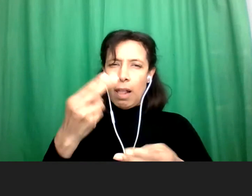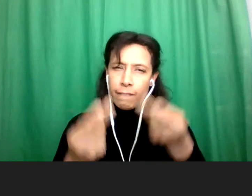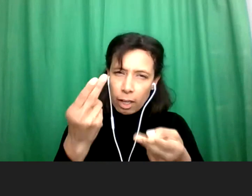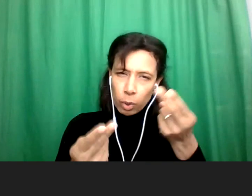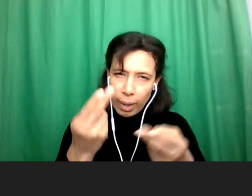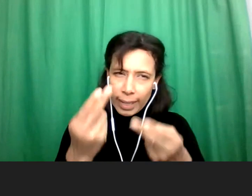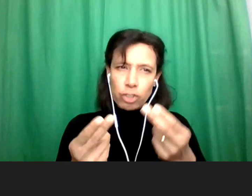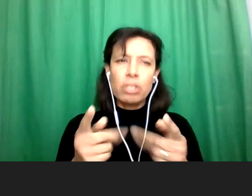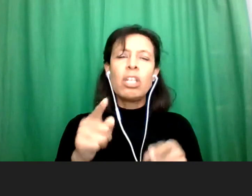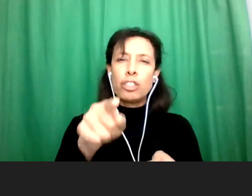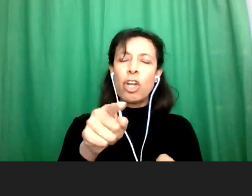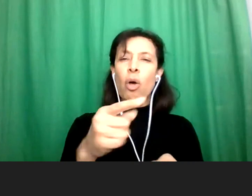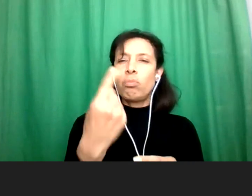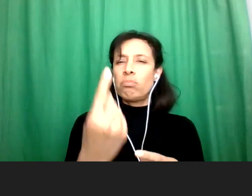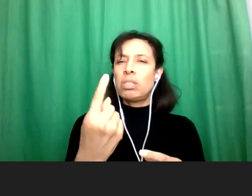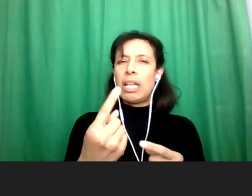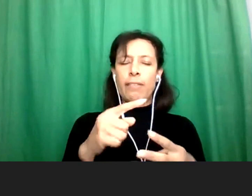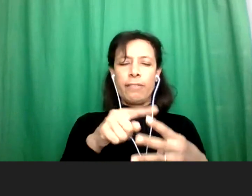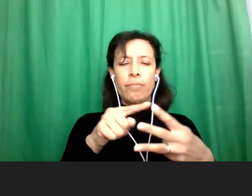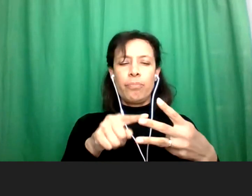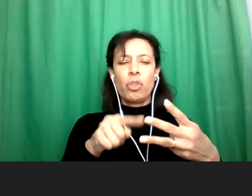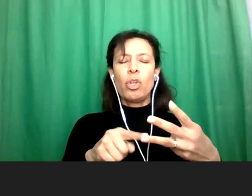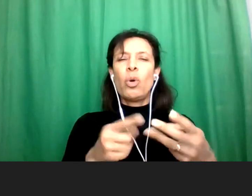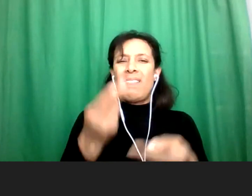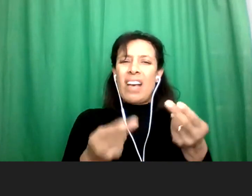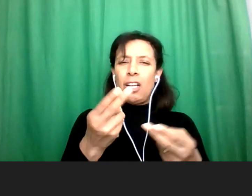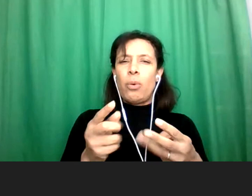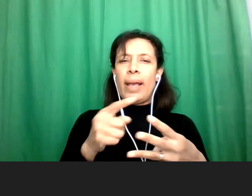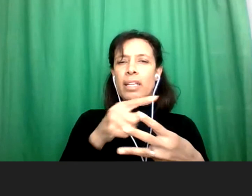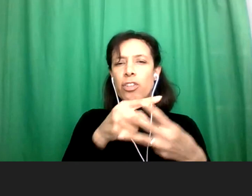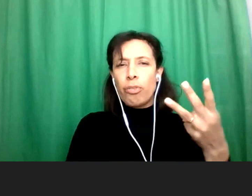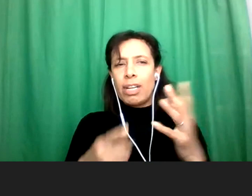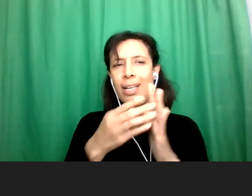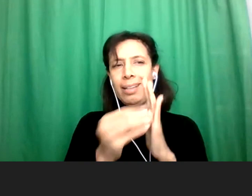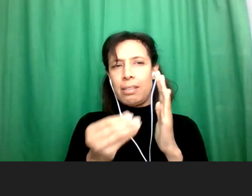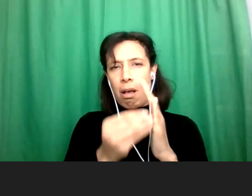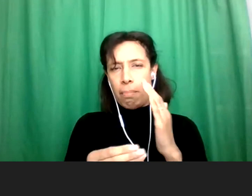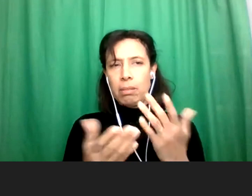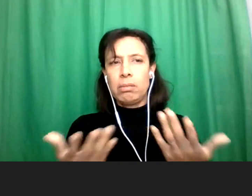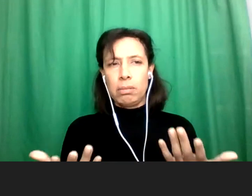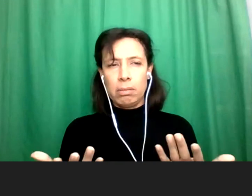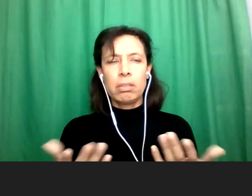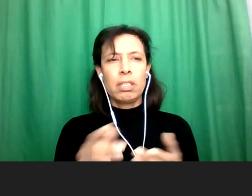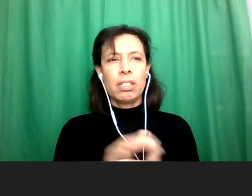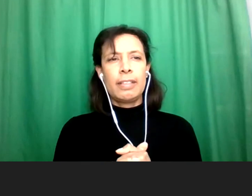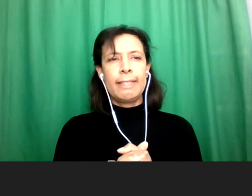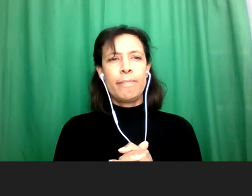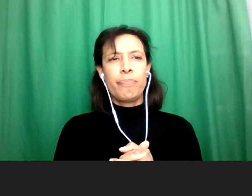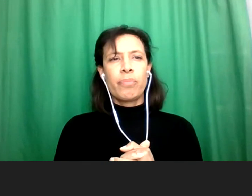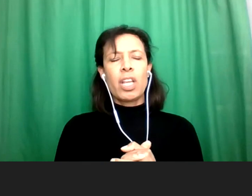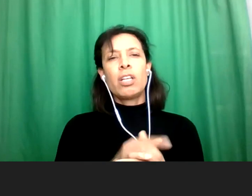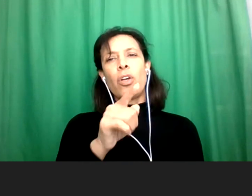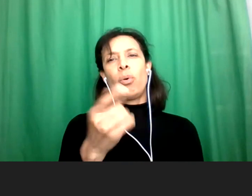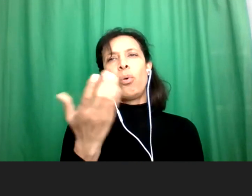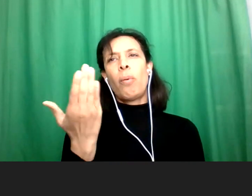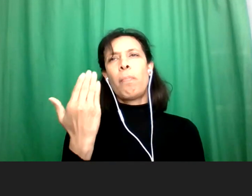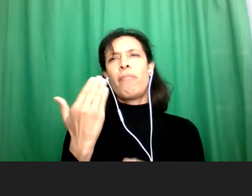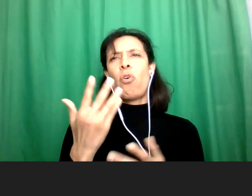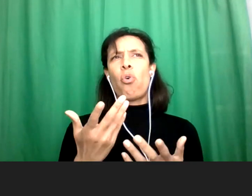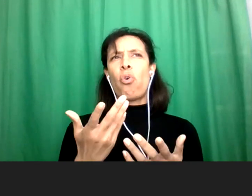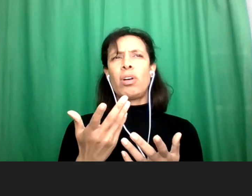third example. And it's really important. I think I didn't emphasize it quite enough, that when you look